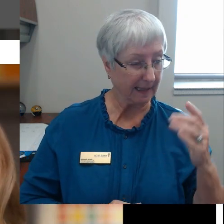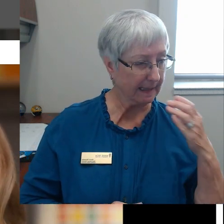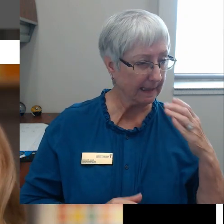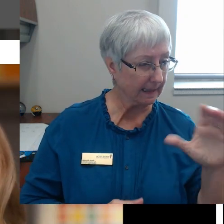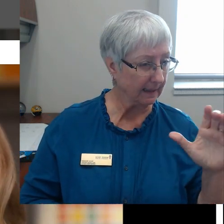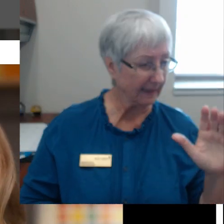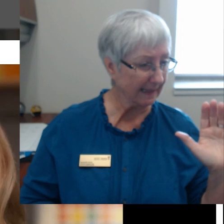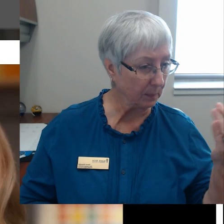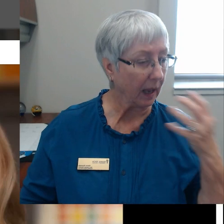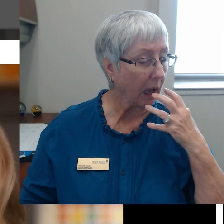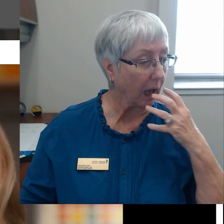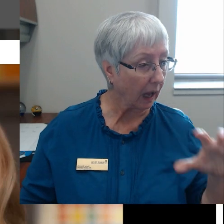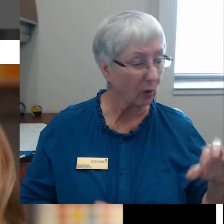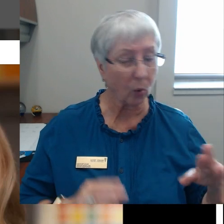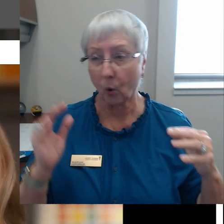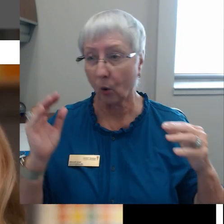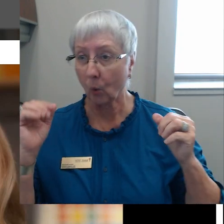another